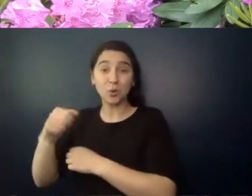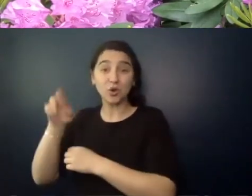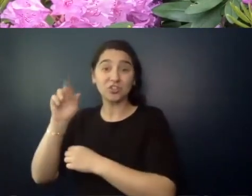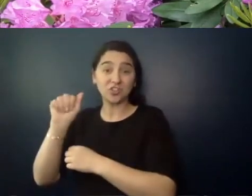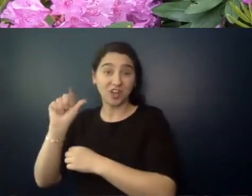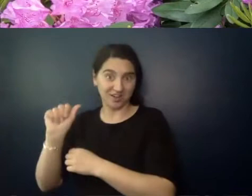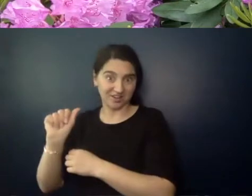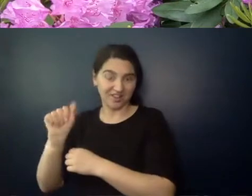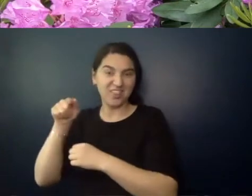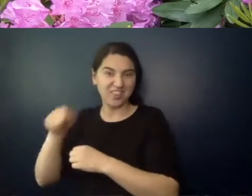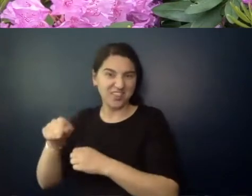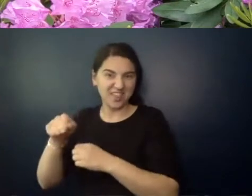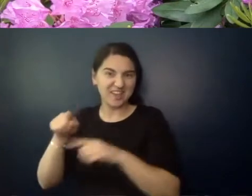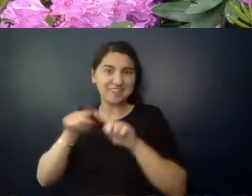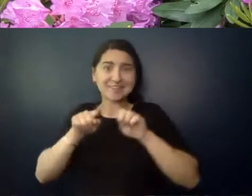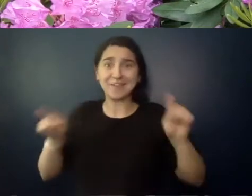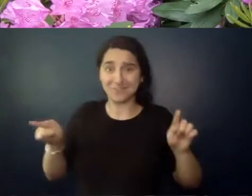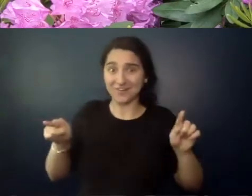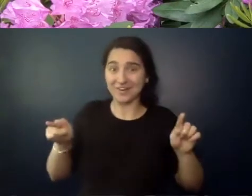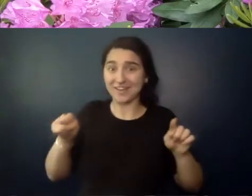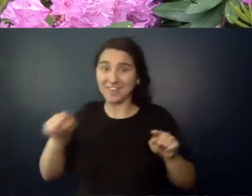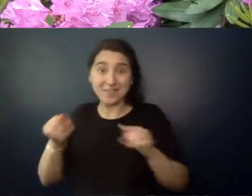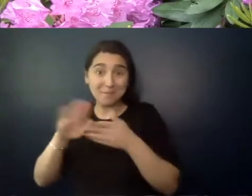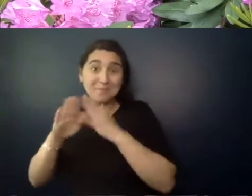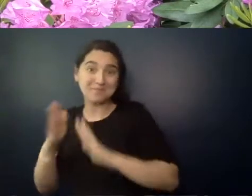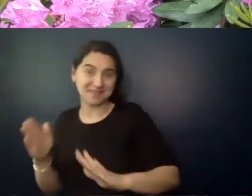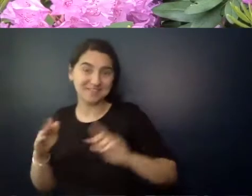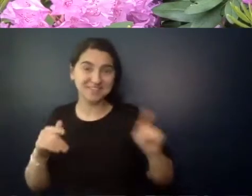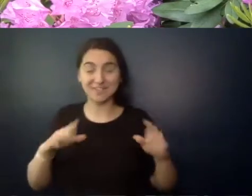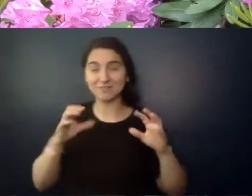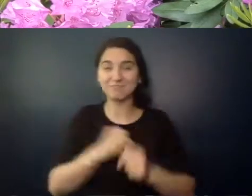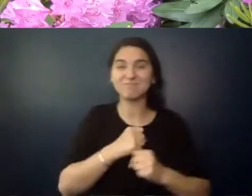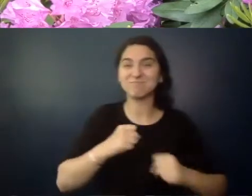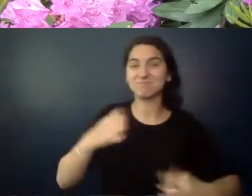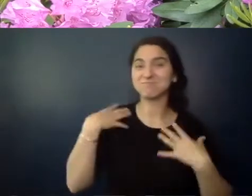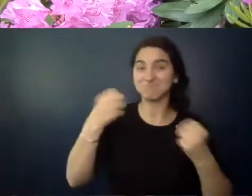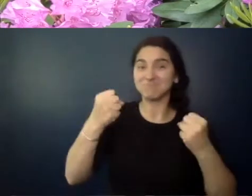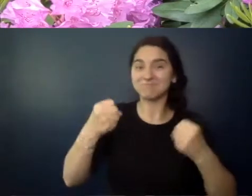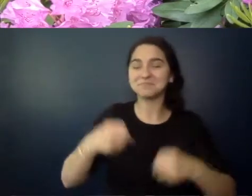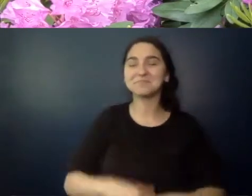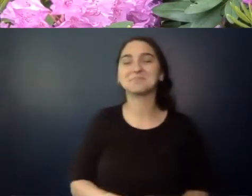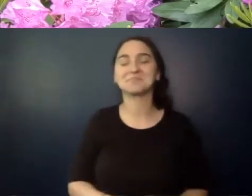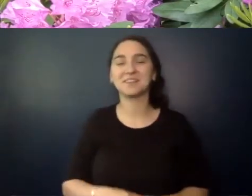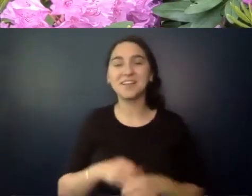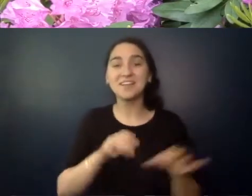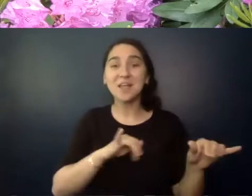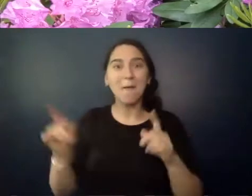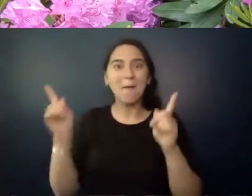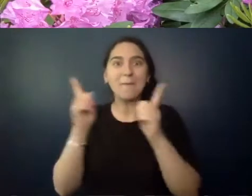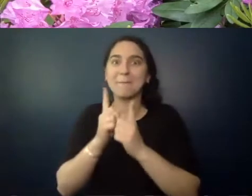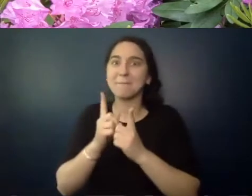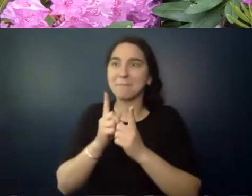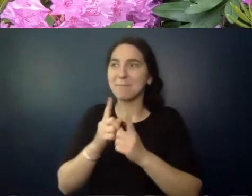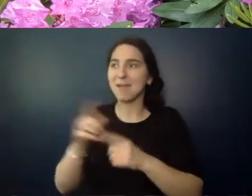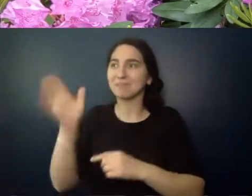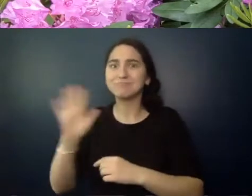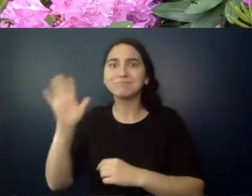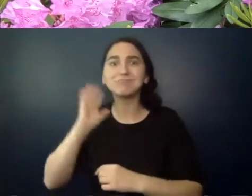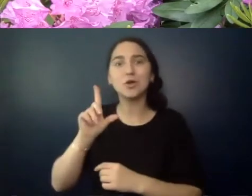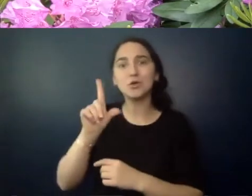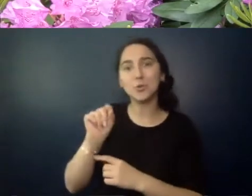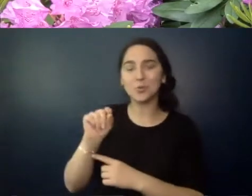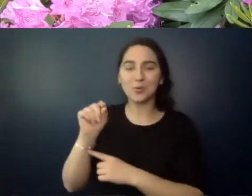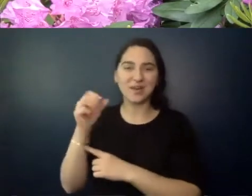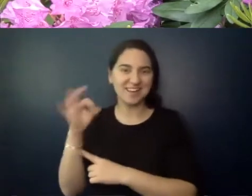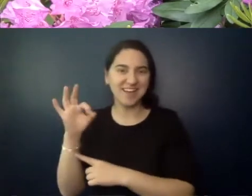the Global Baptist Peace Conference in Italy back in 2009, and then again at the same conference in 2019